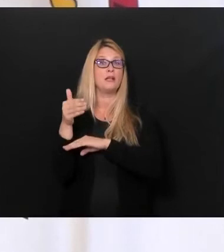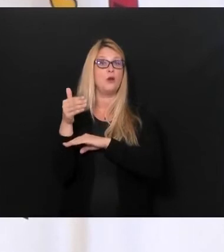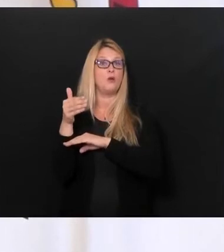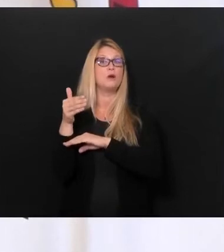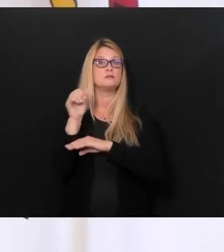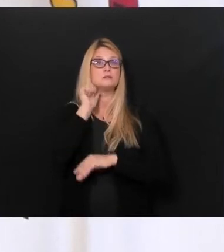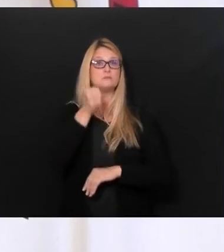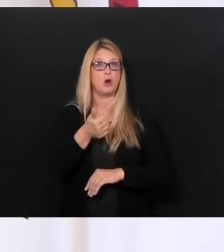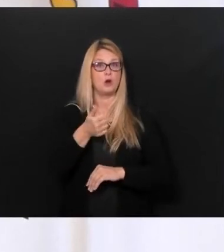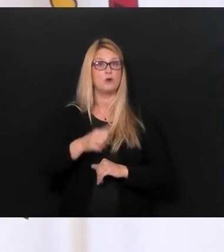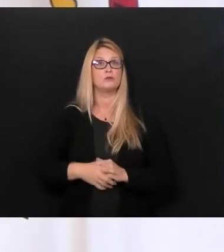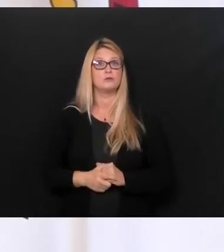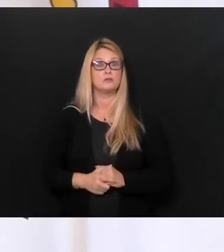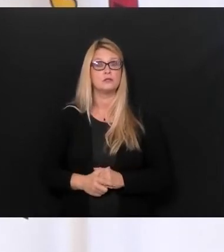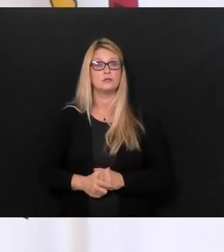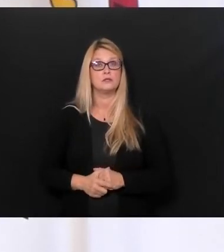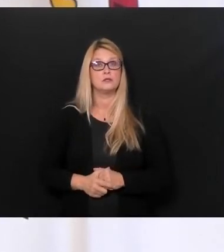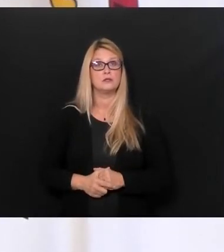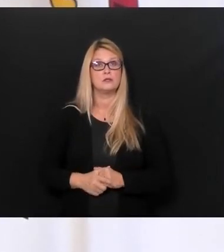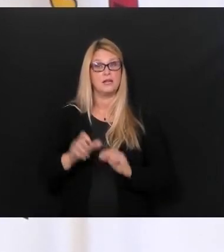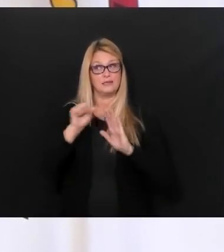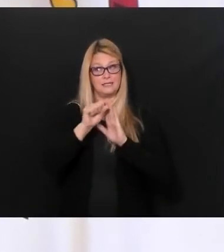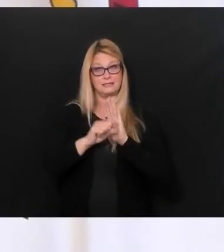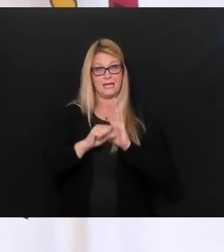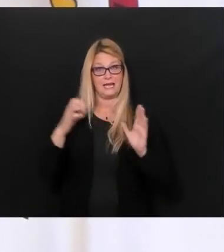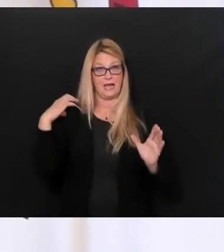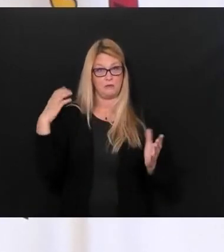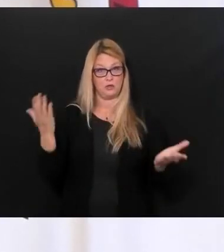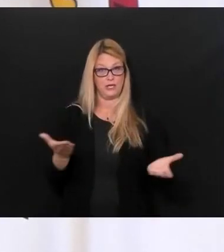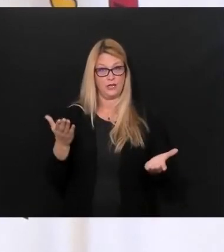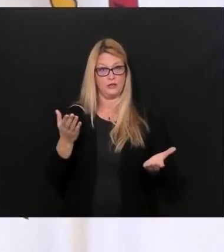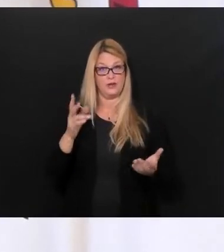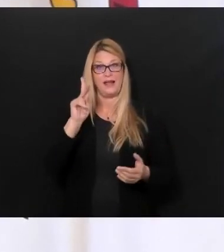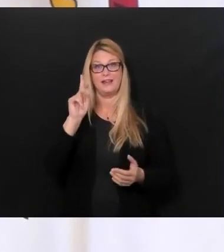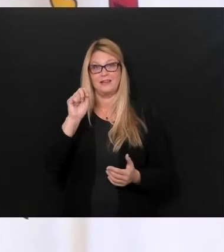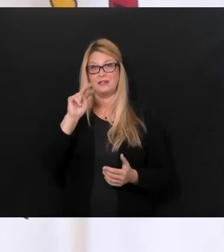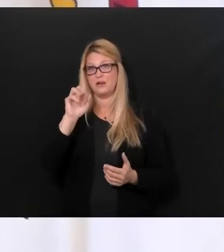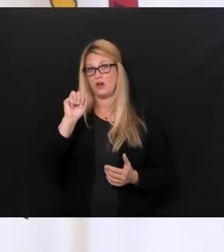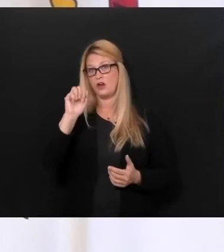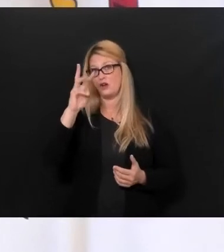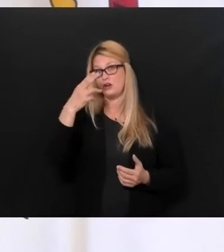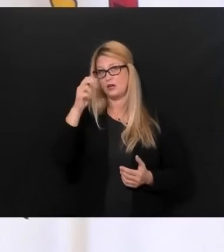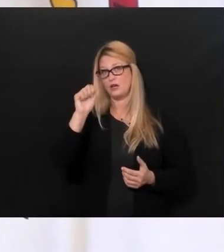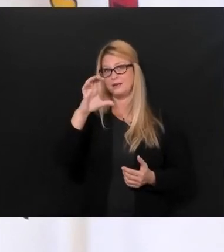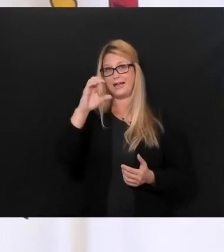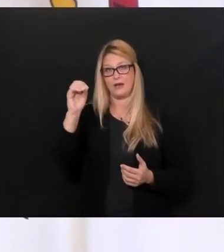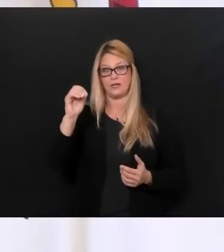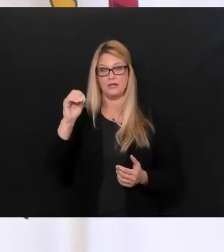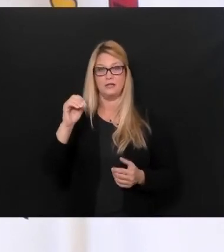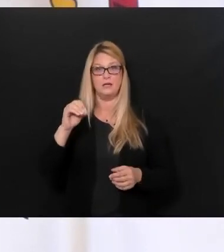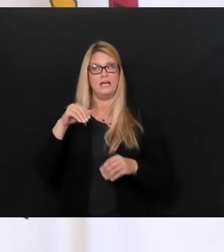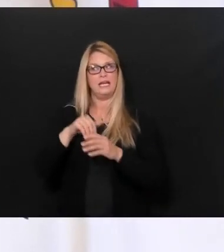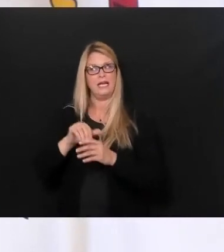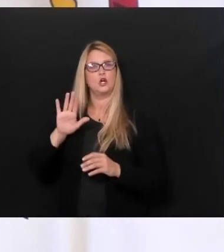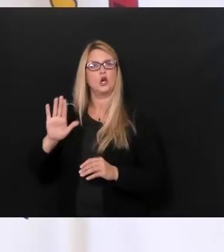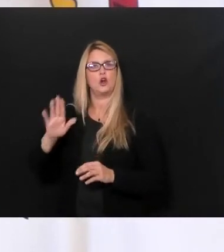tomorrow at the state capitol and in Kanawha County, and they will be lowered in her